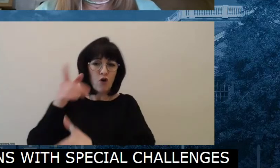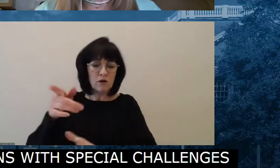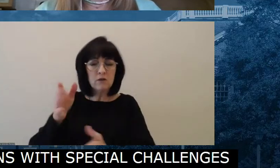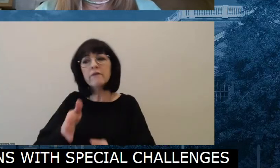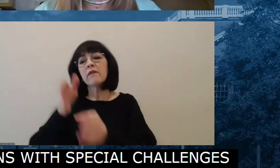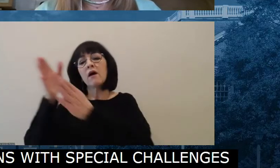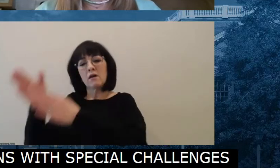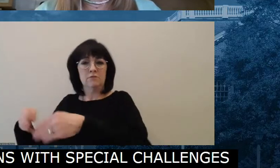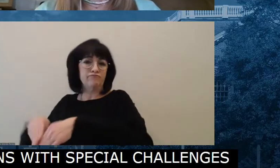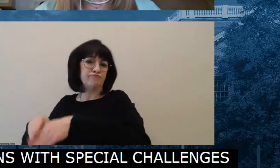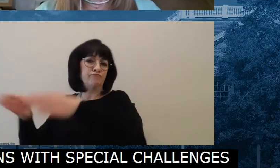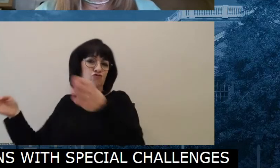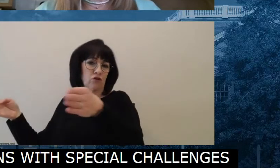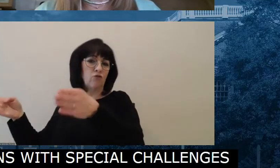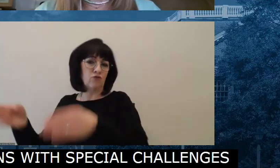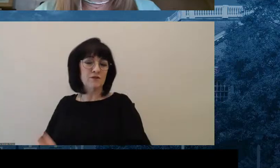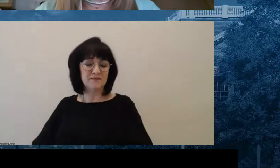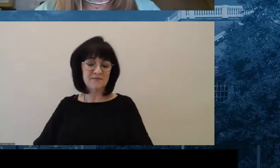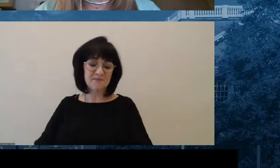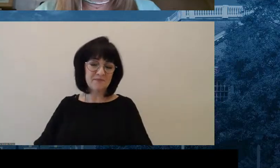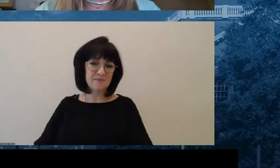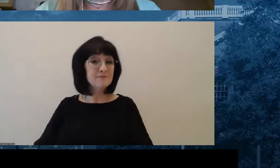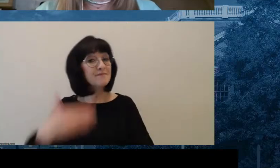Thank you.